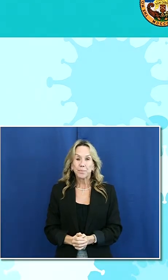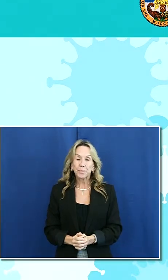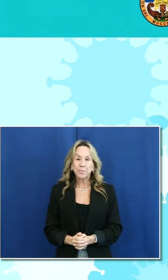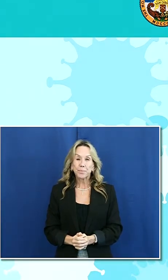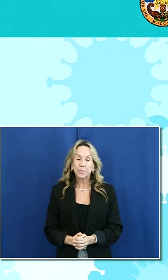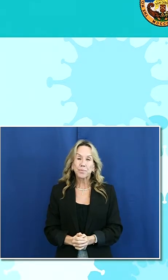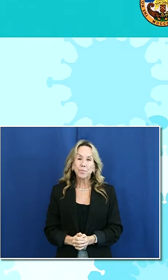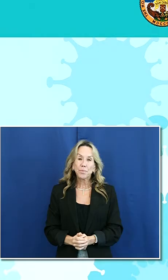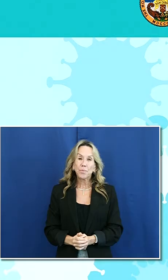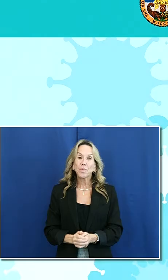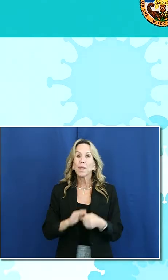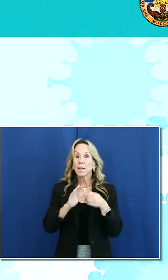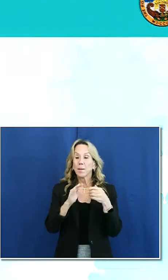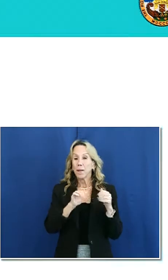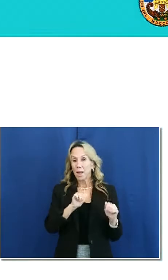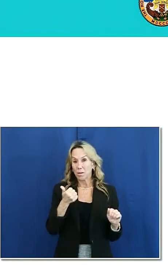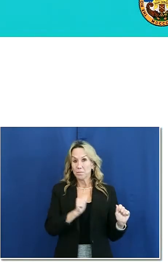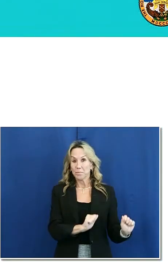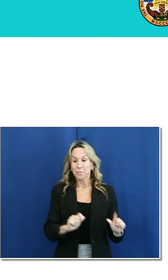Now, next slide.